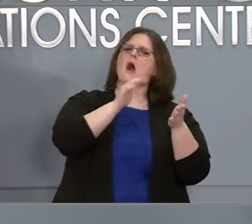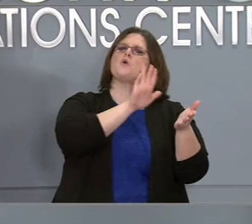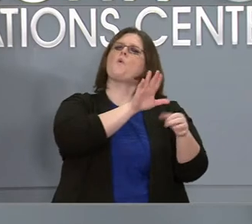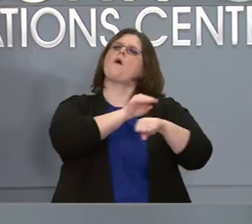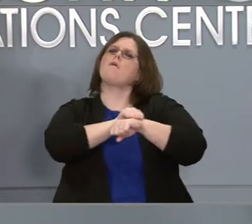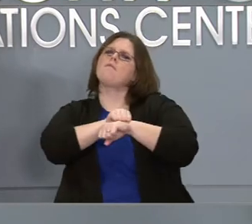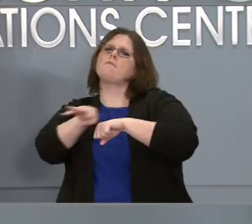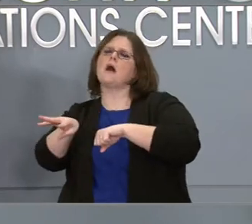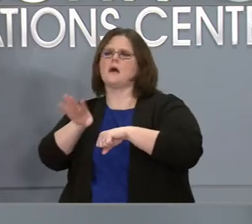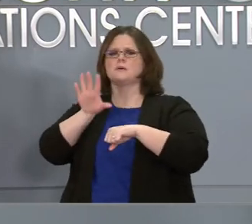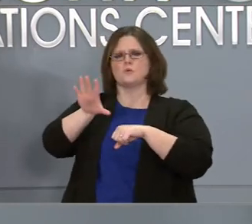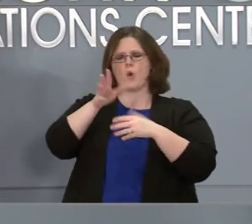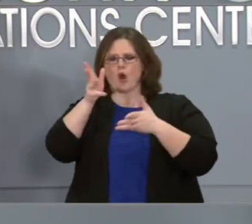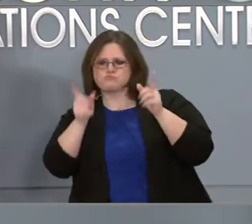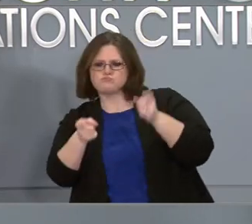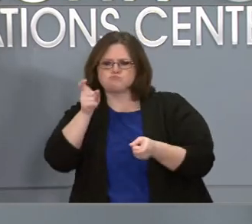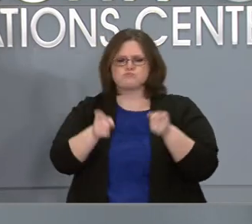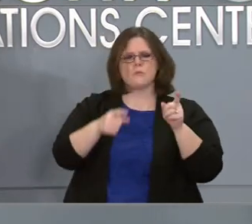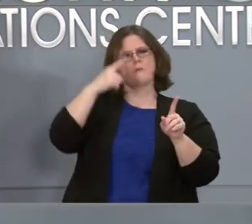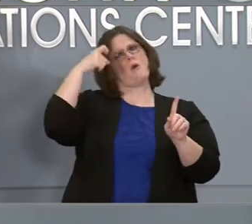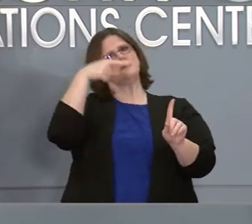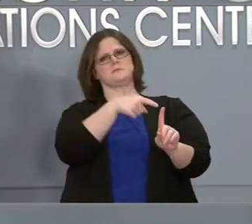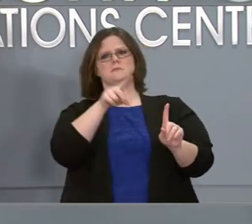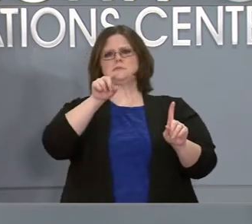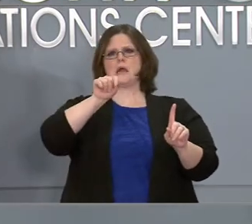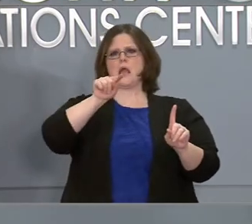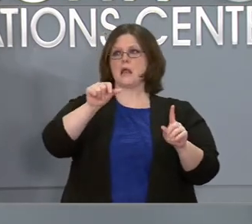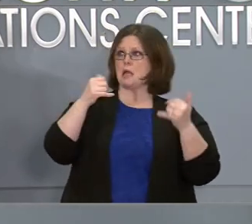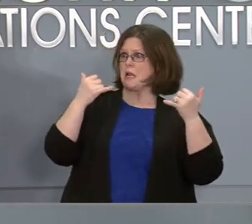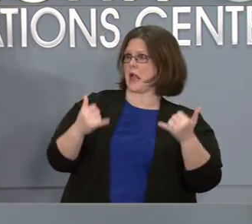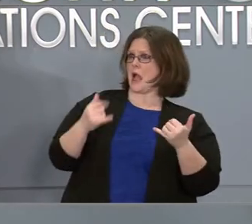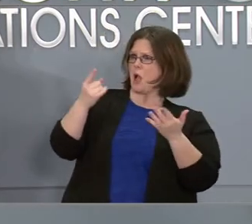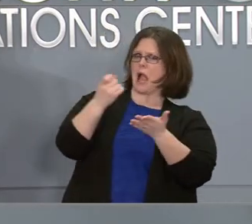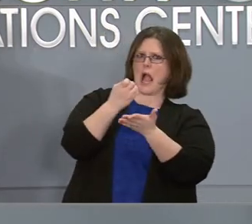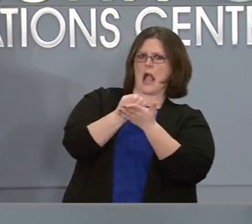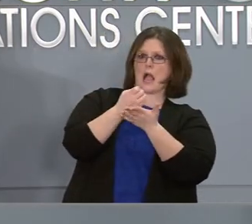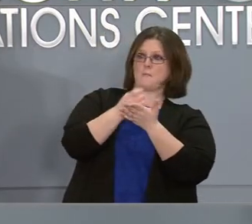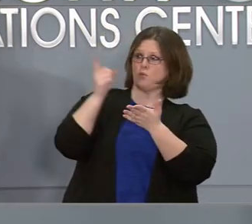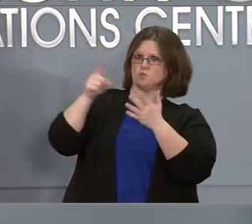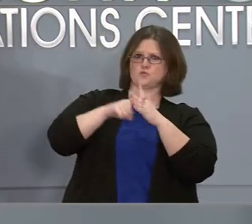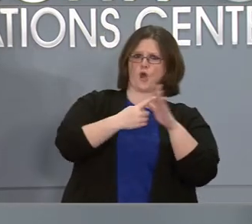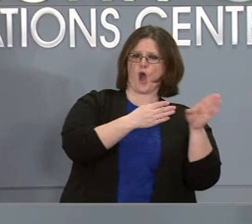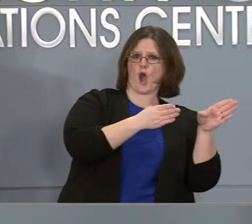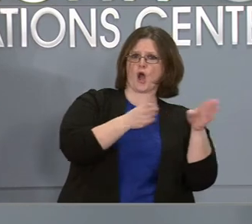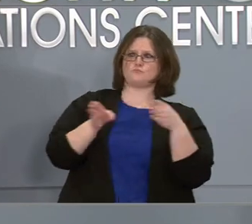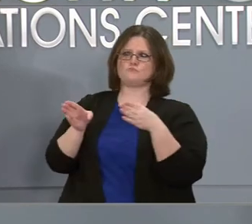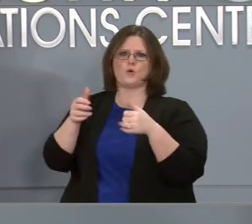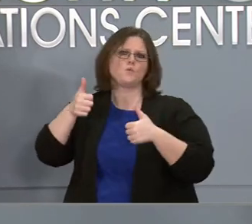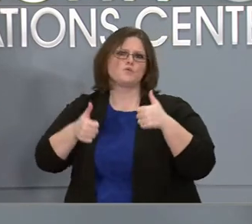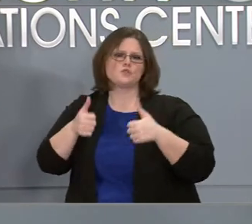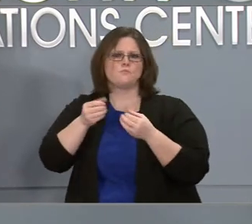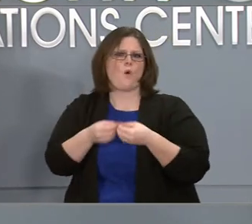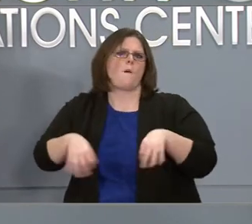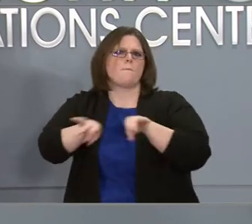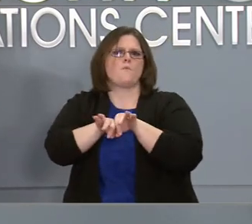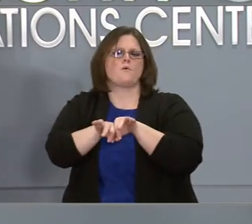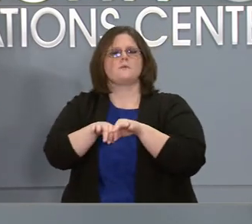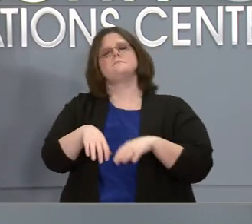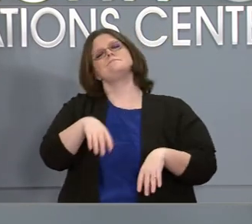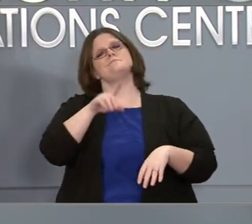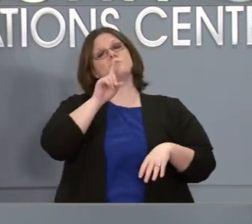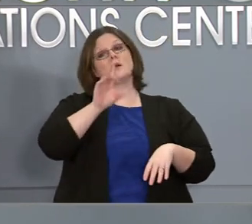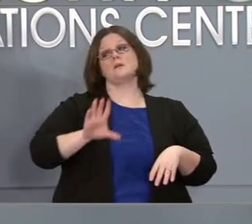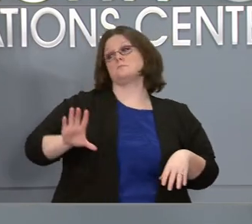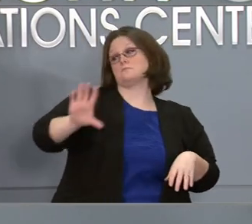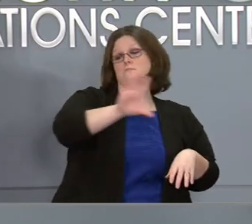are economic factors or are other factors now the greater priority for you? Public health and safety of North